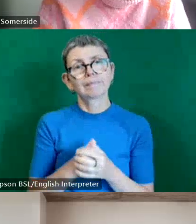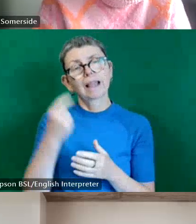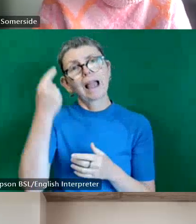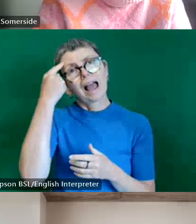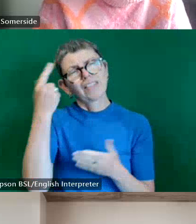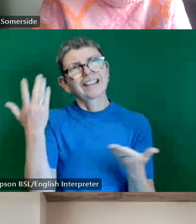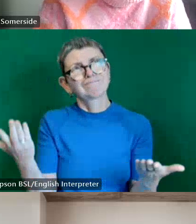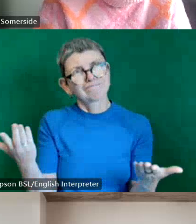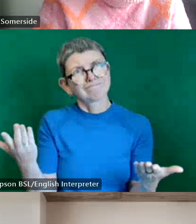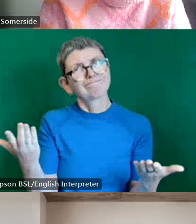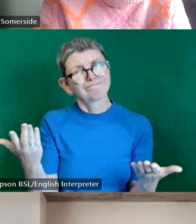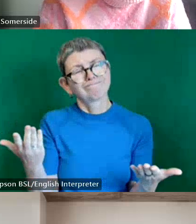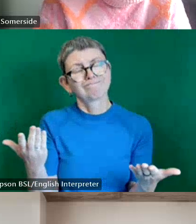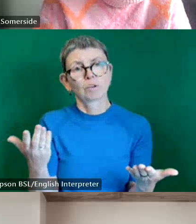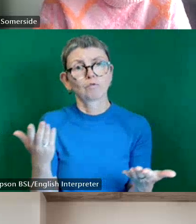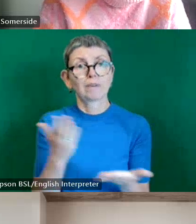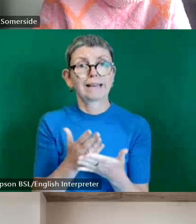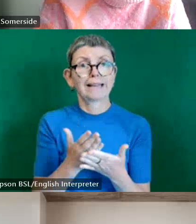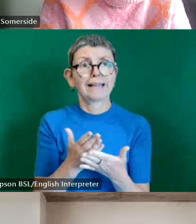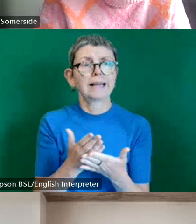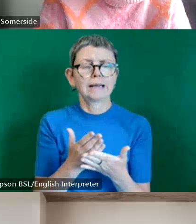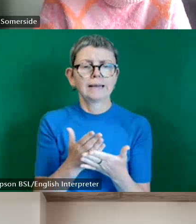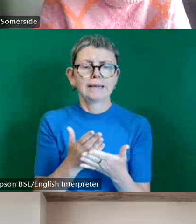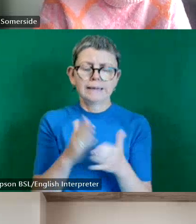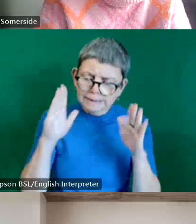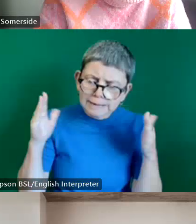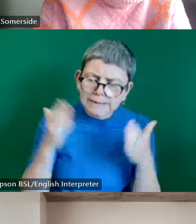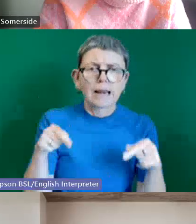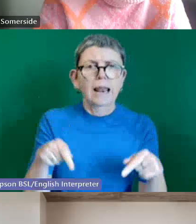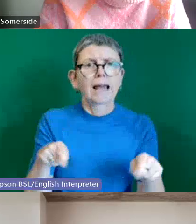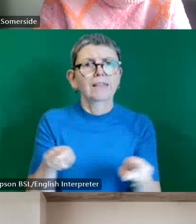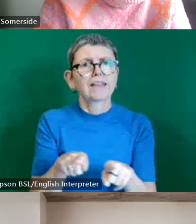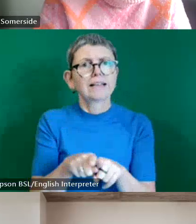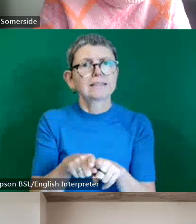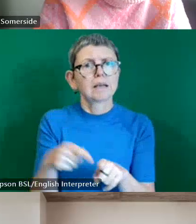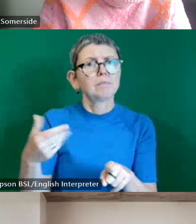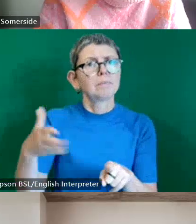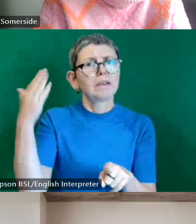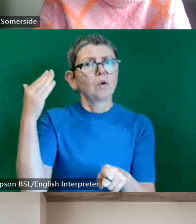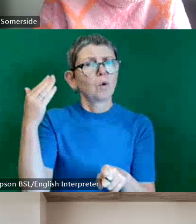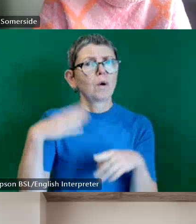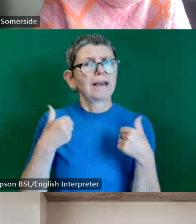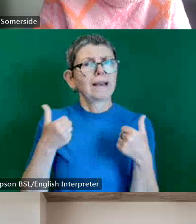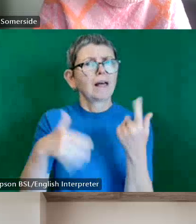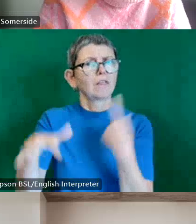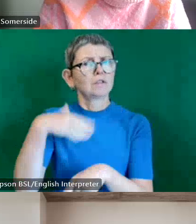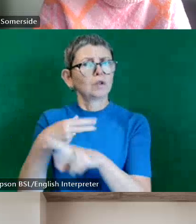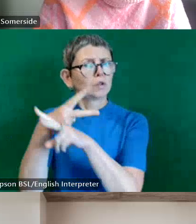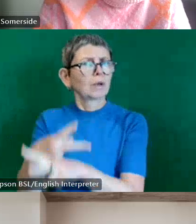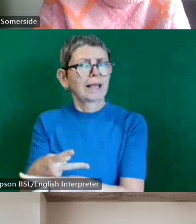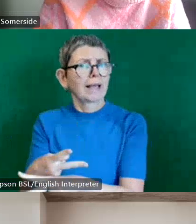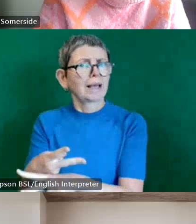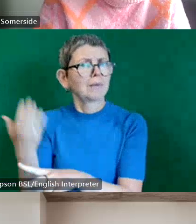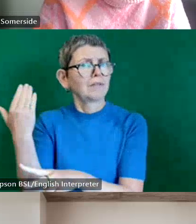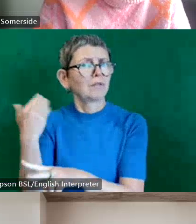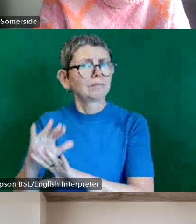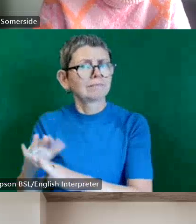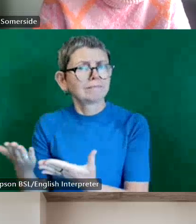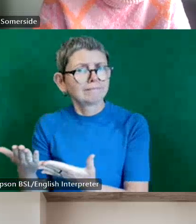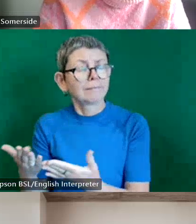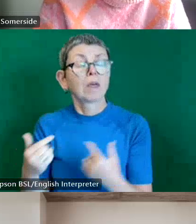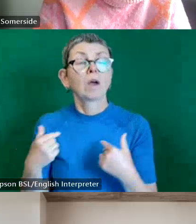a concerted effort like this across health and social care in Scotland, and whilst we have some ideas about how to go